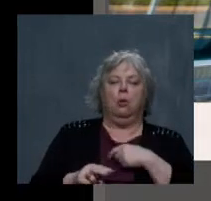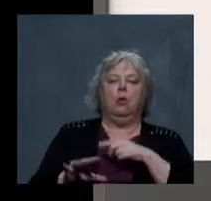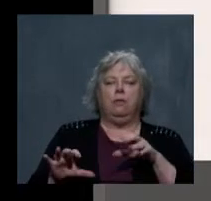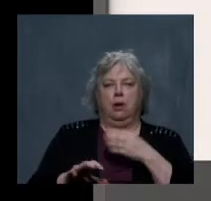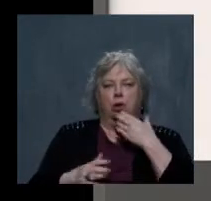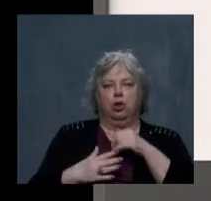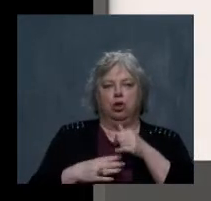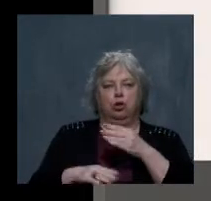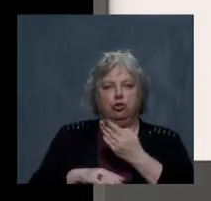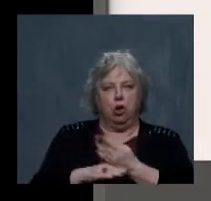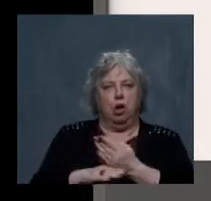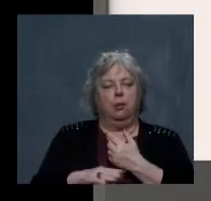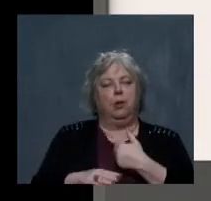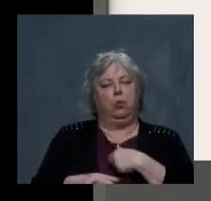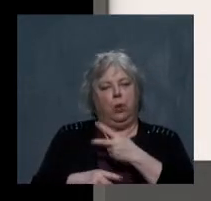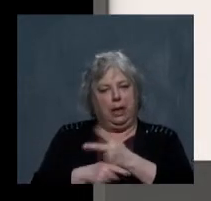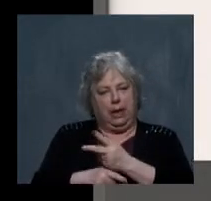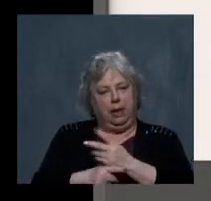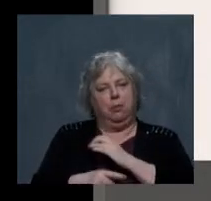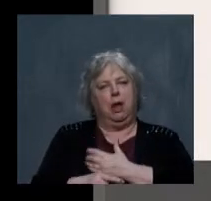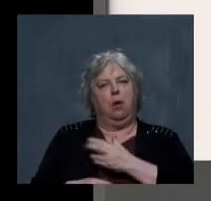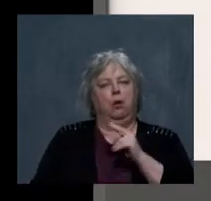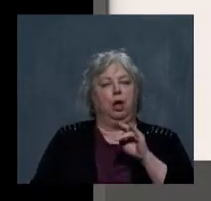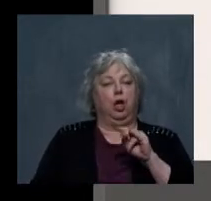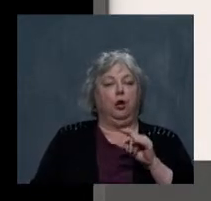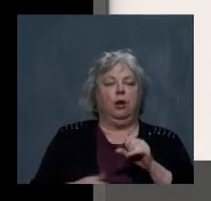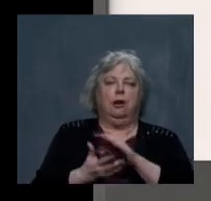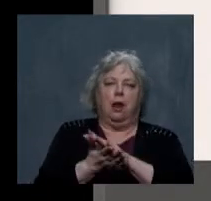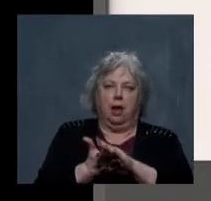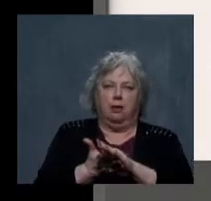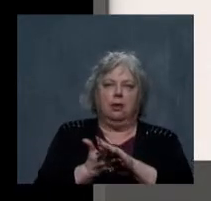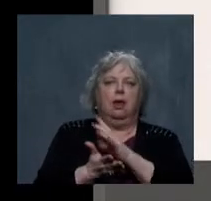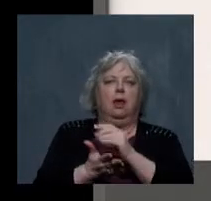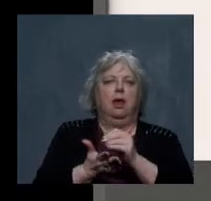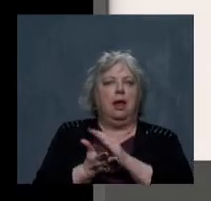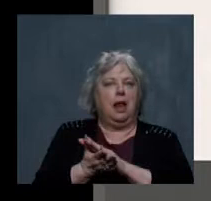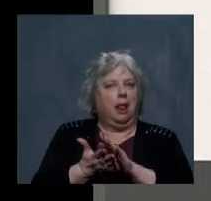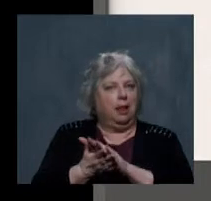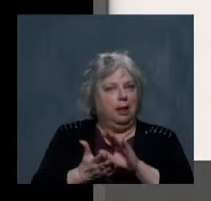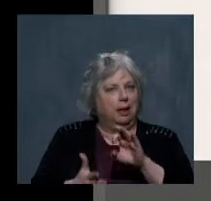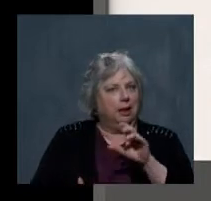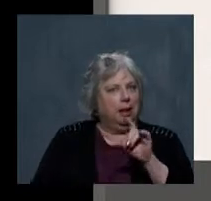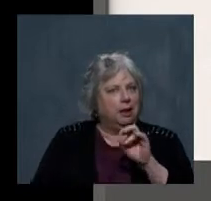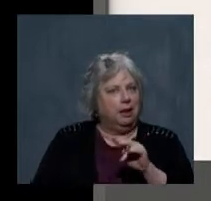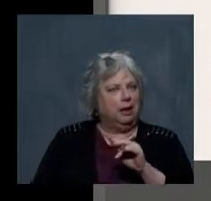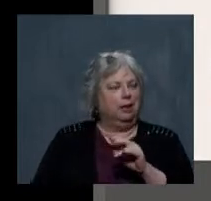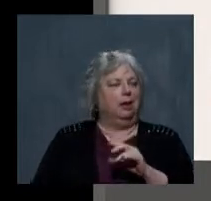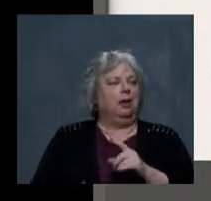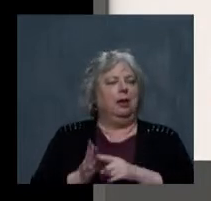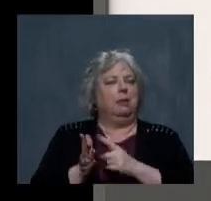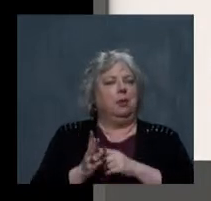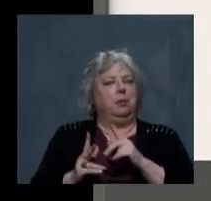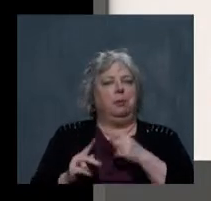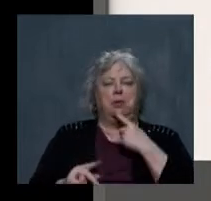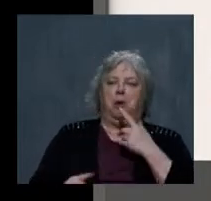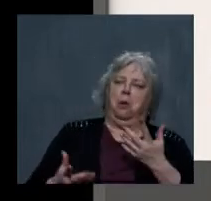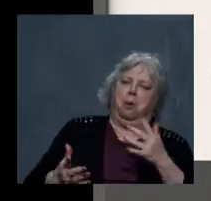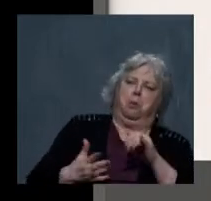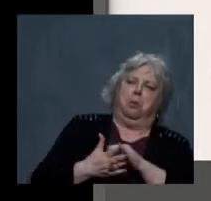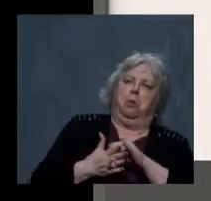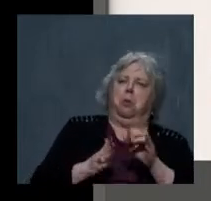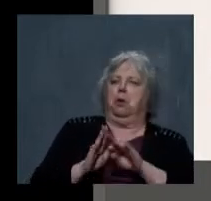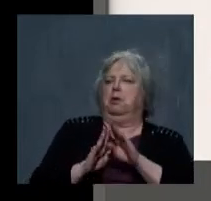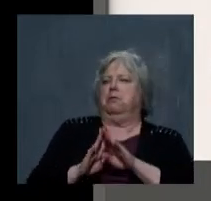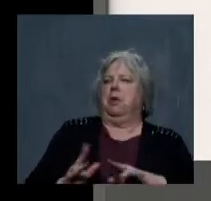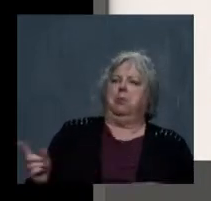units nice and clean. And that's what we want to do. And I say that is because sometimes people say, well, some New York developer is going to